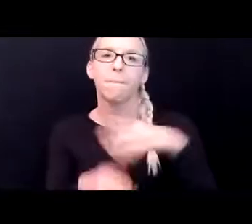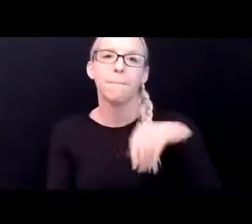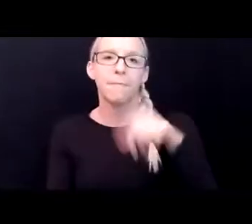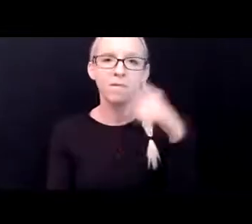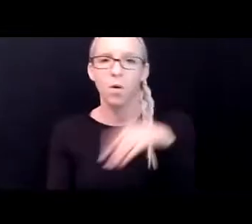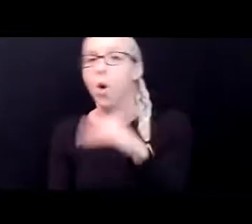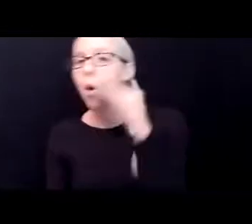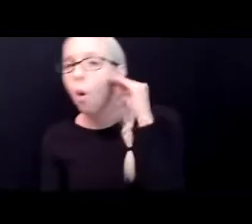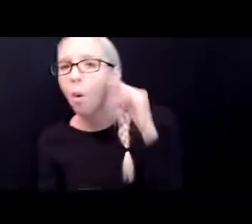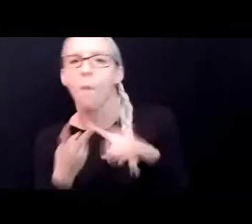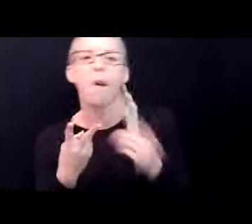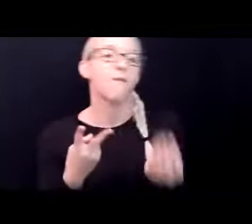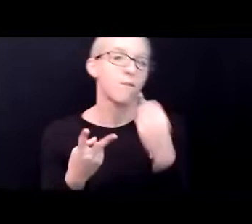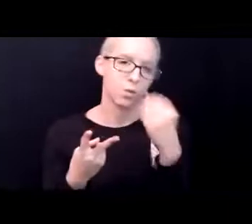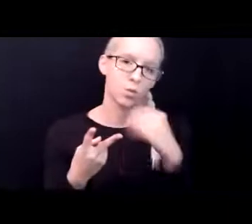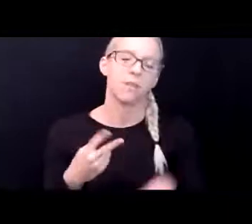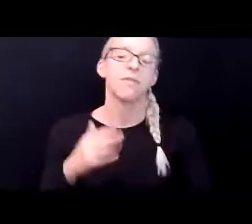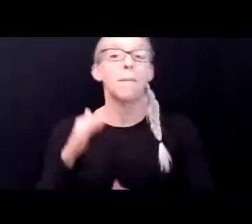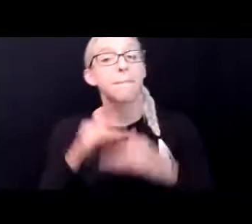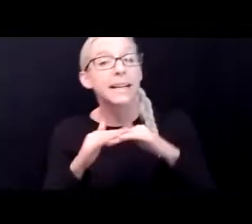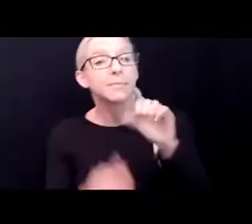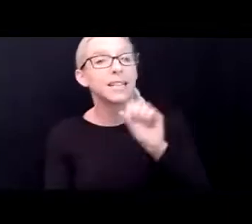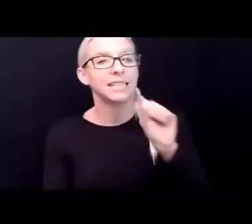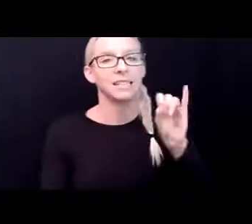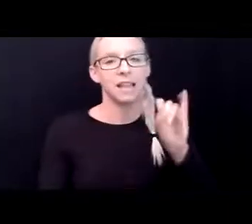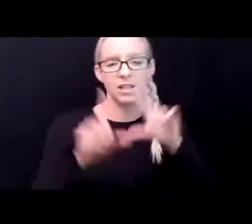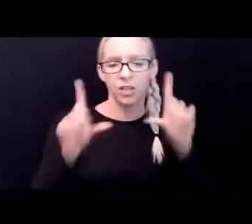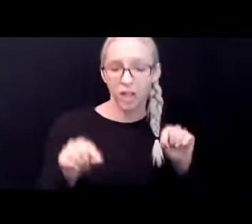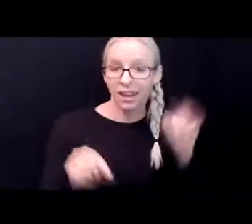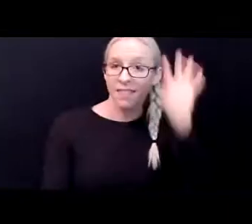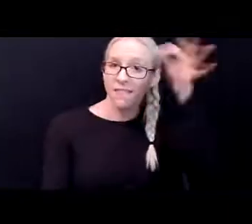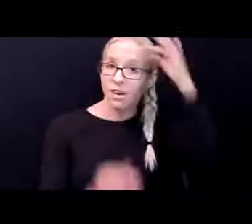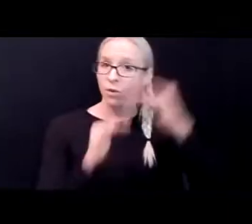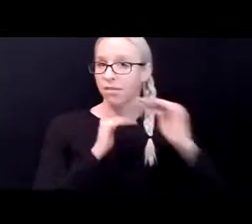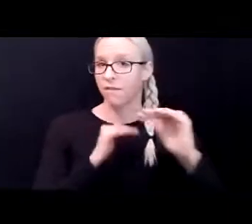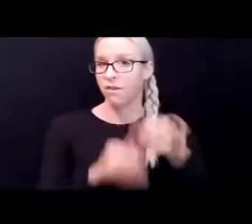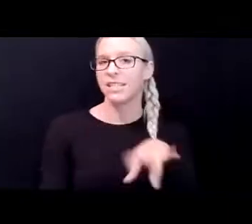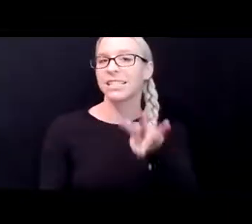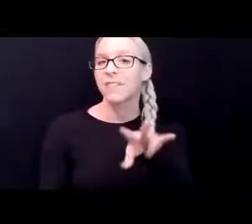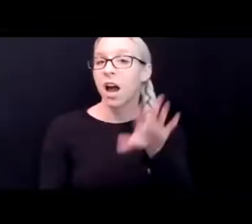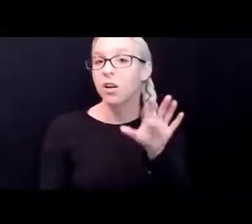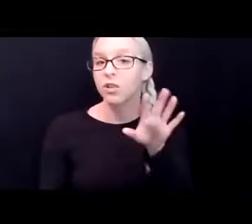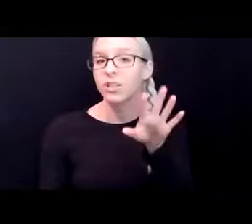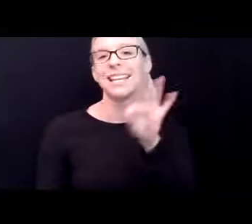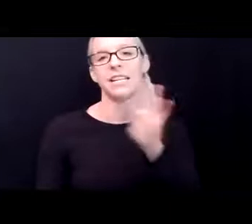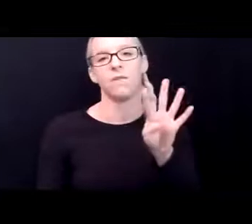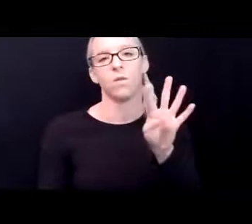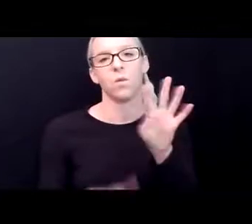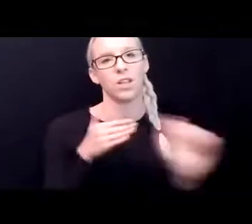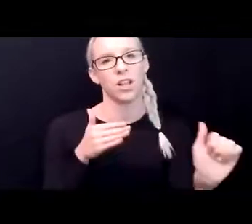expenses. The maximum SSI check right now at the federal level is $794. So